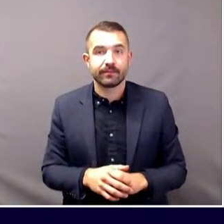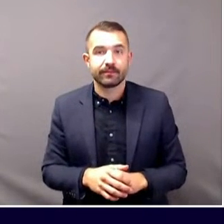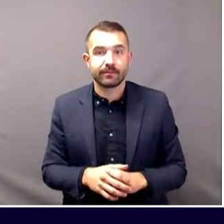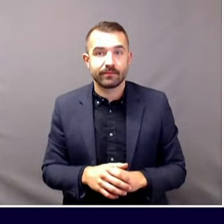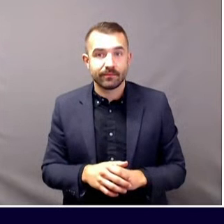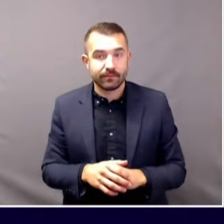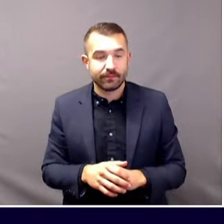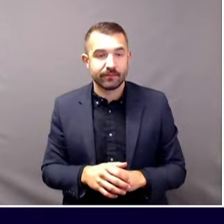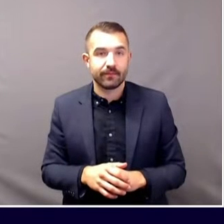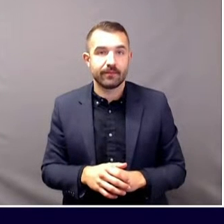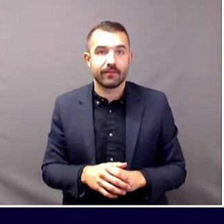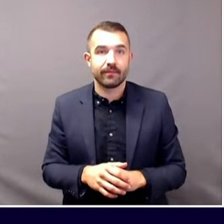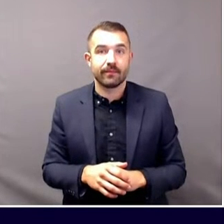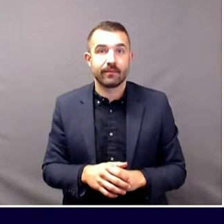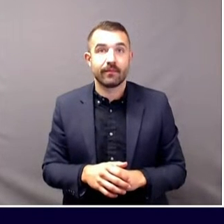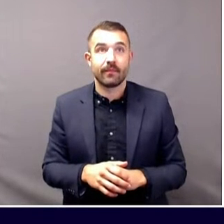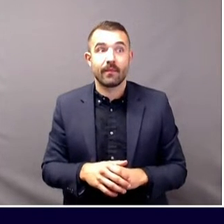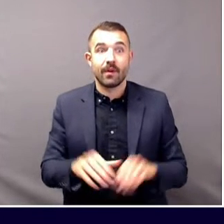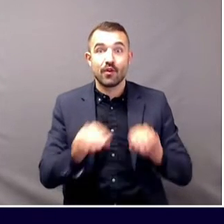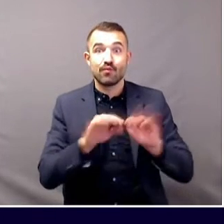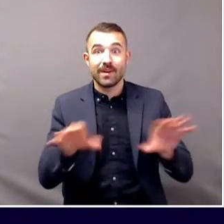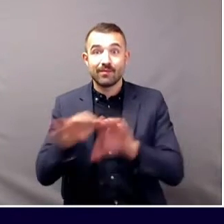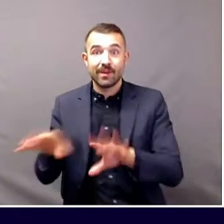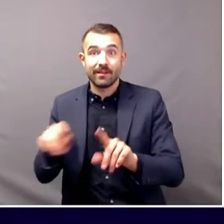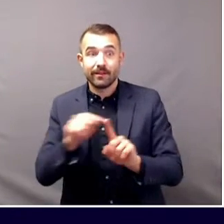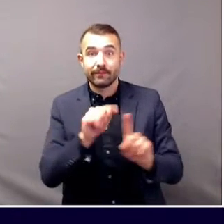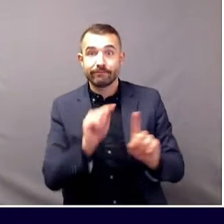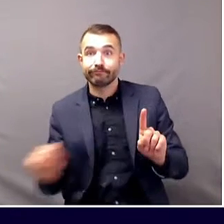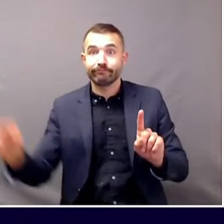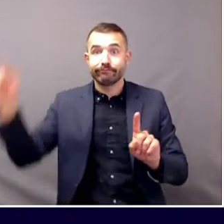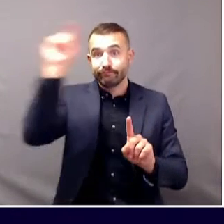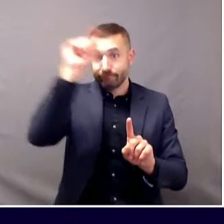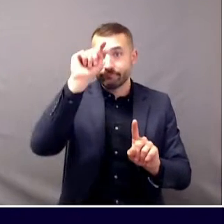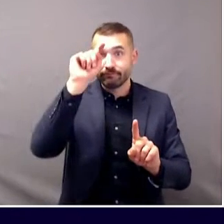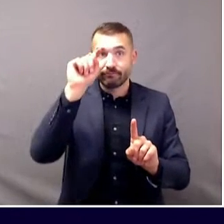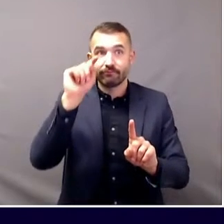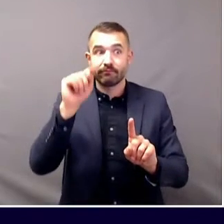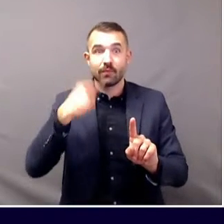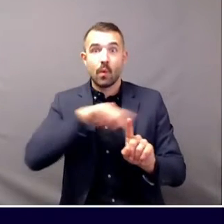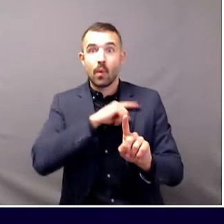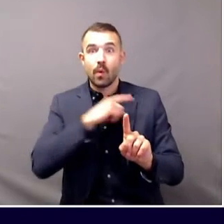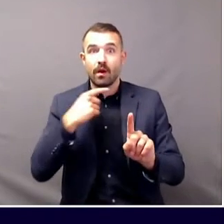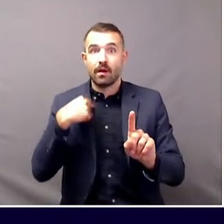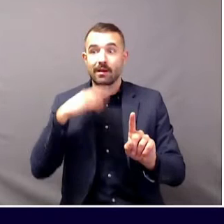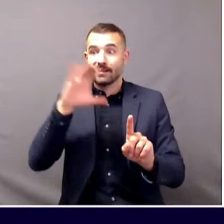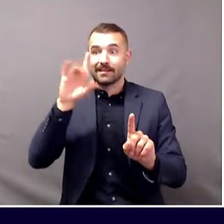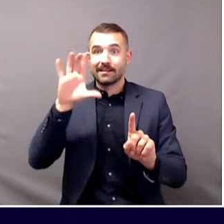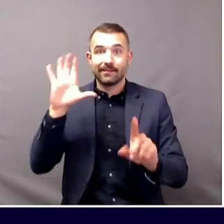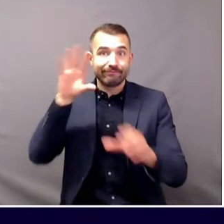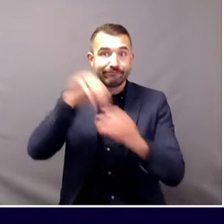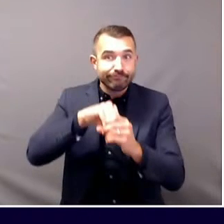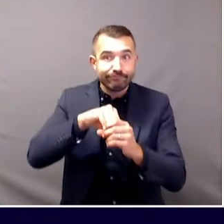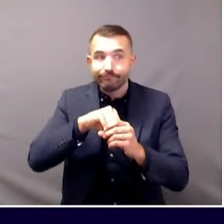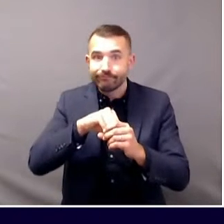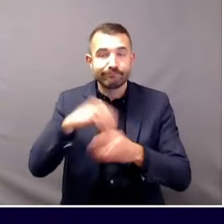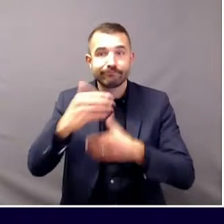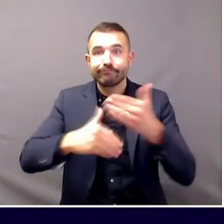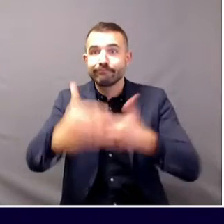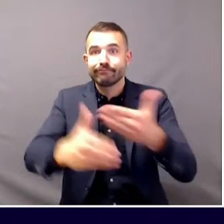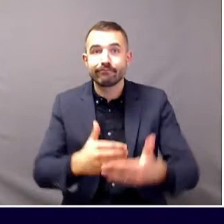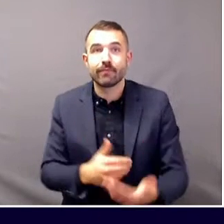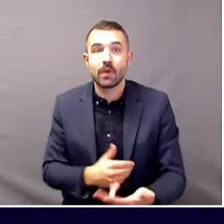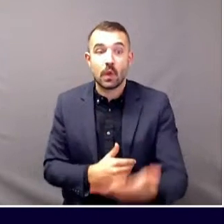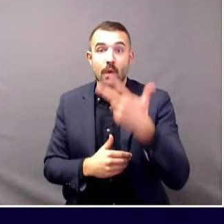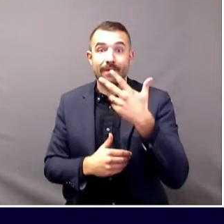some of the outbreaks in which Maine CDC is most actively engaged. Let's first start by noting 5